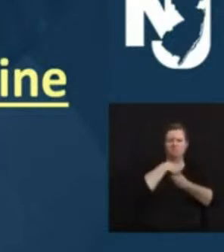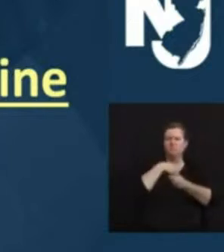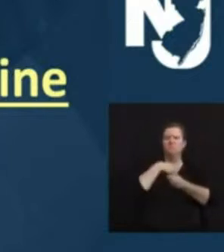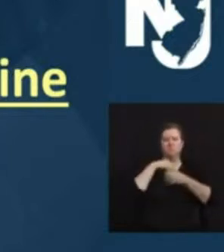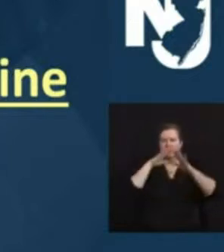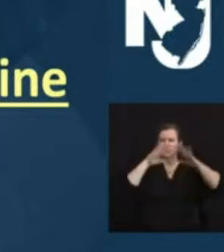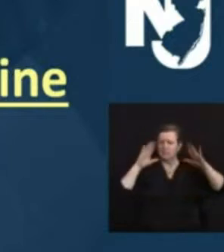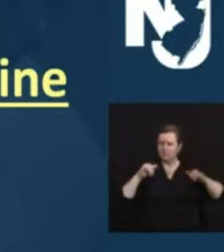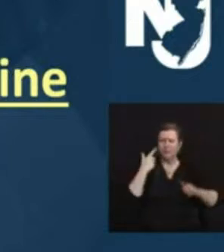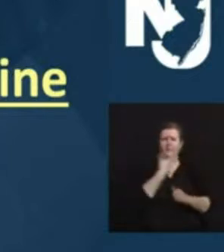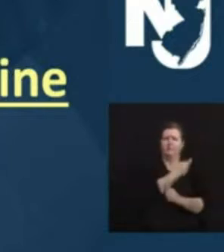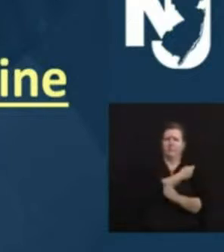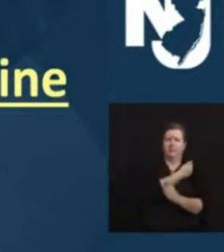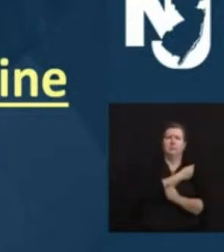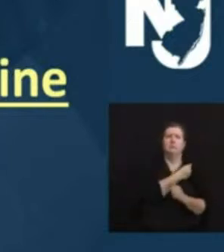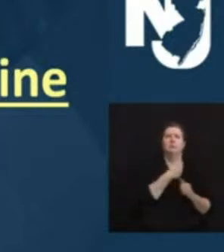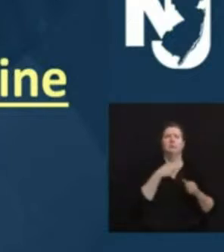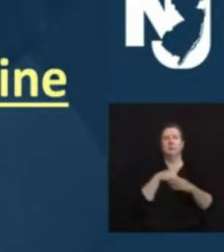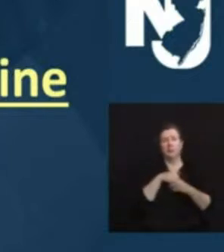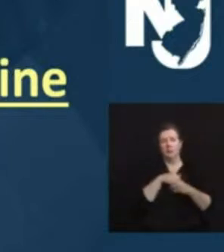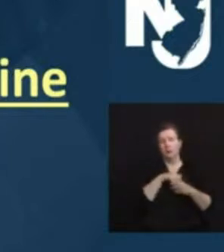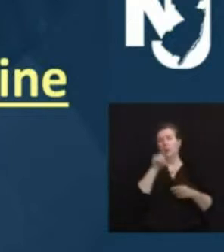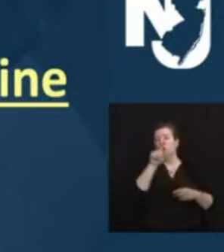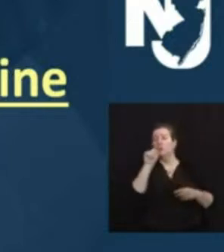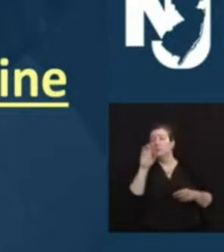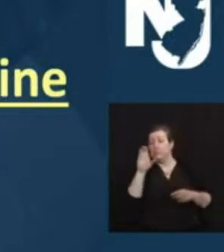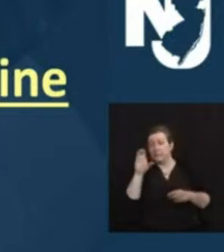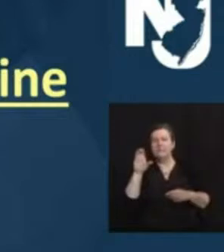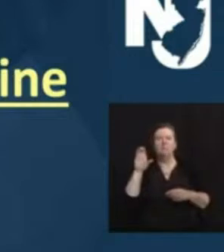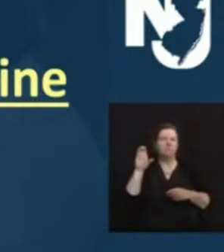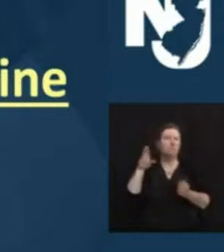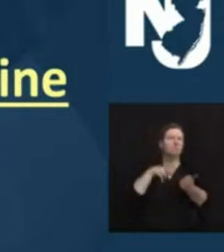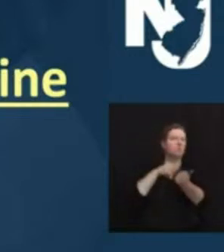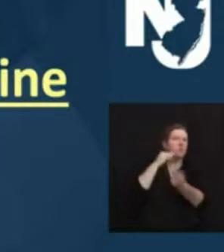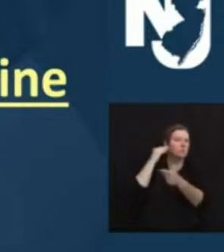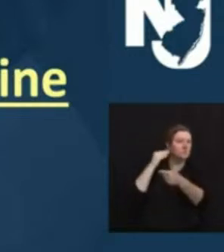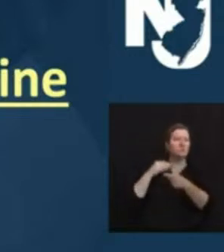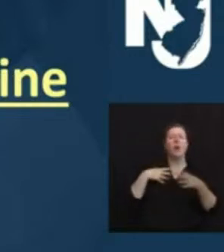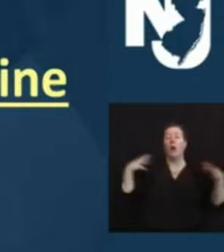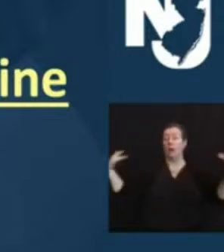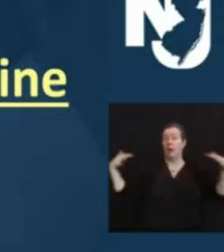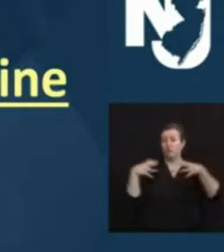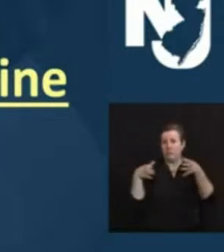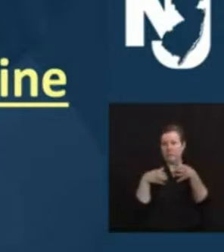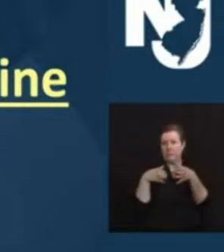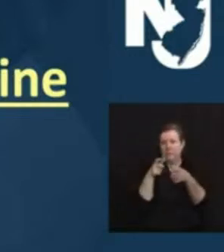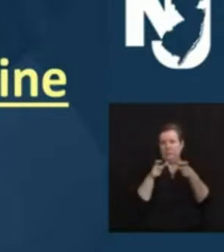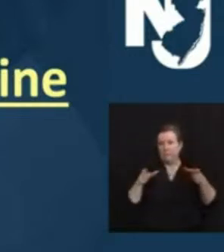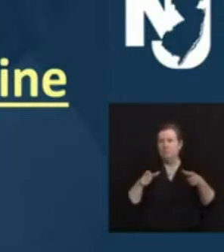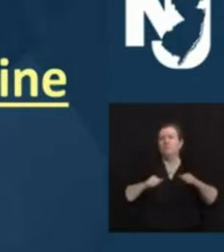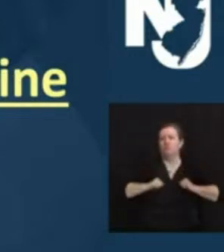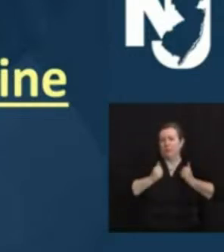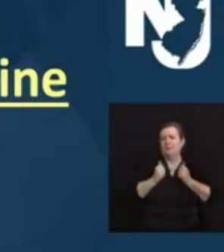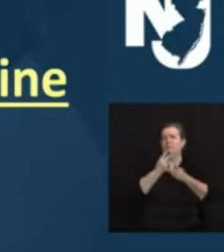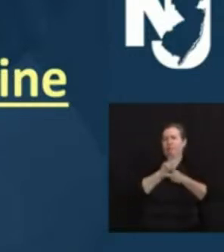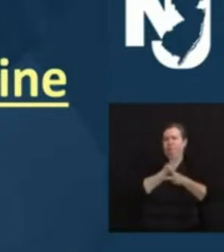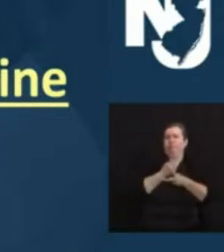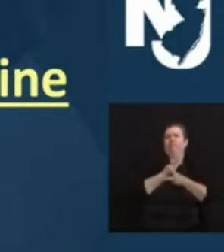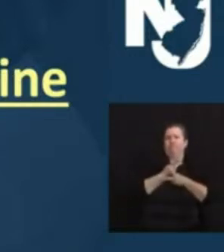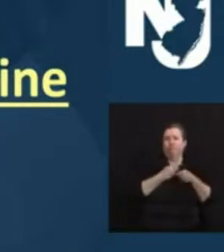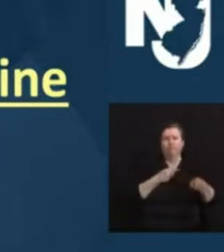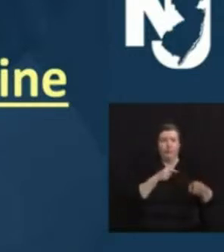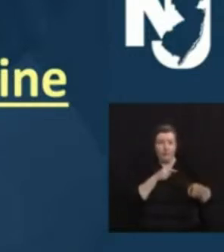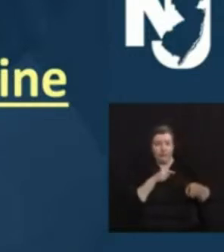care facilities. And as we move forward, we will be working directly with our communities of faith to turn houses of